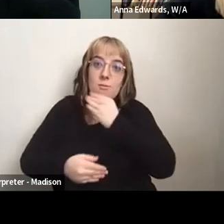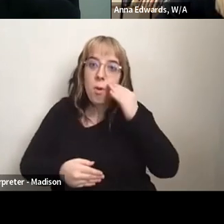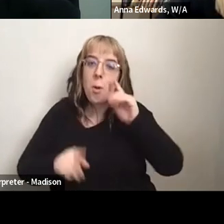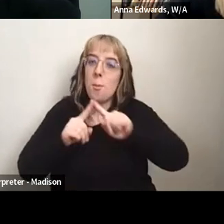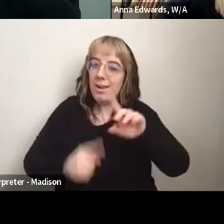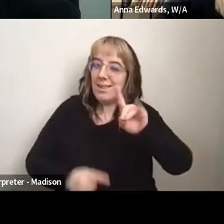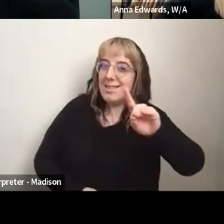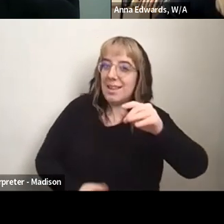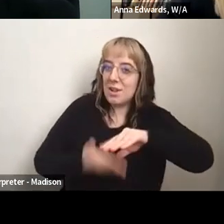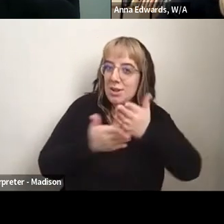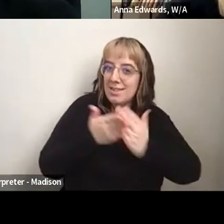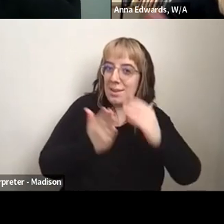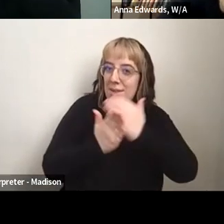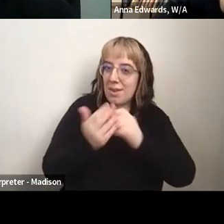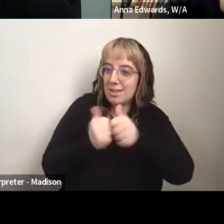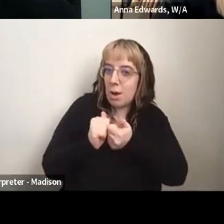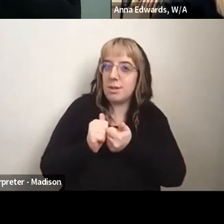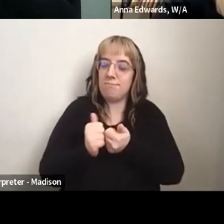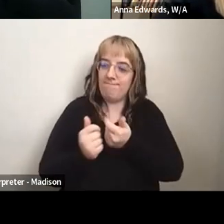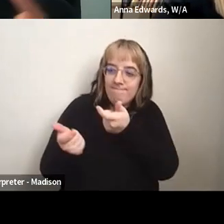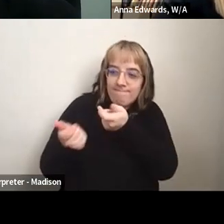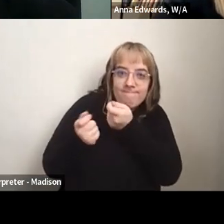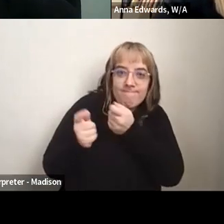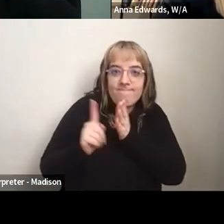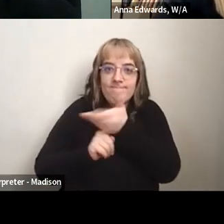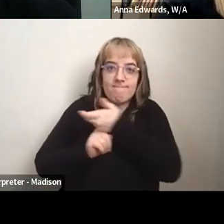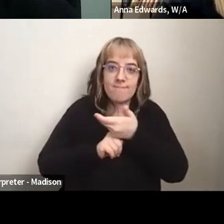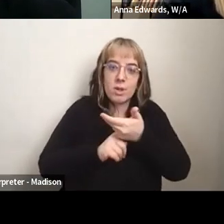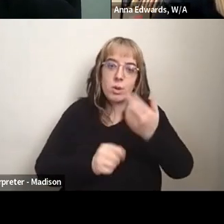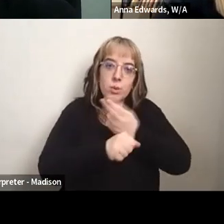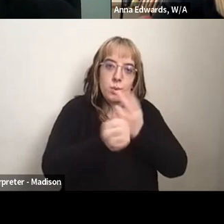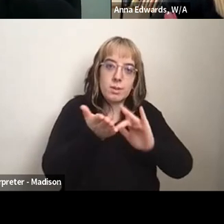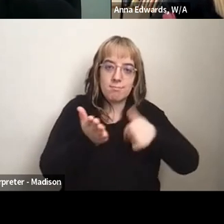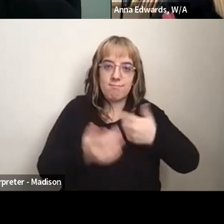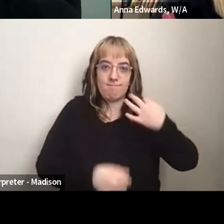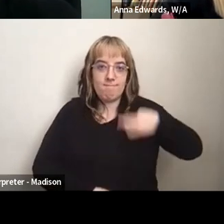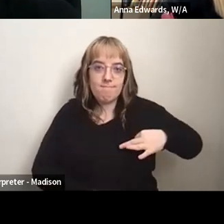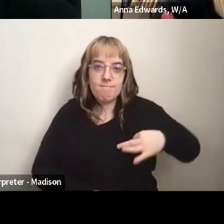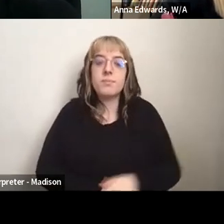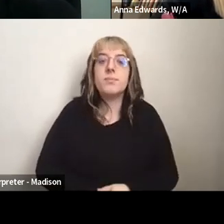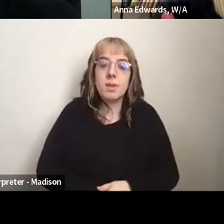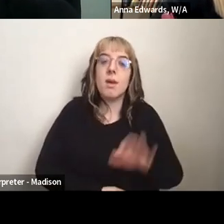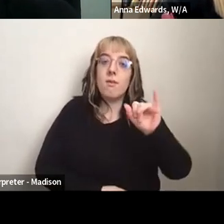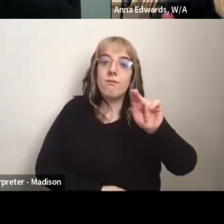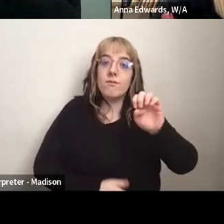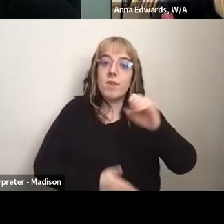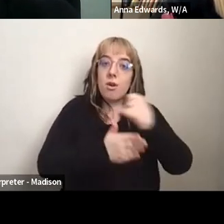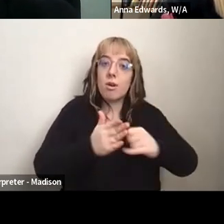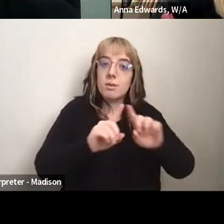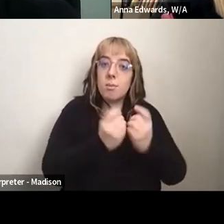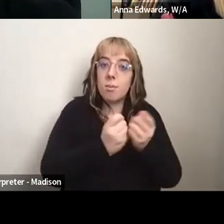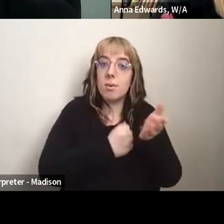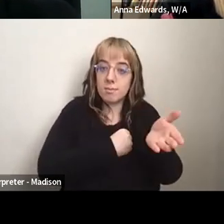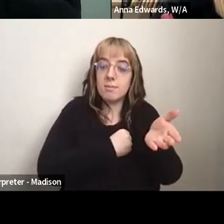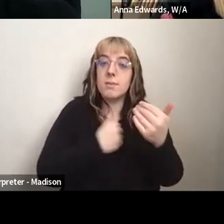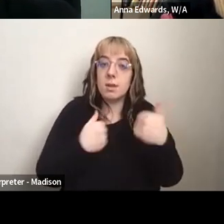about how we can leverage technology, and we've done that in a variety of ways. We even have in our fine arts department, we have